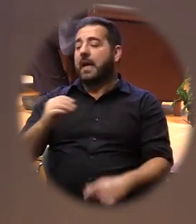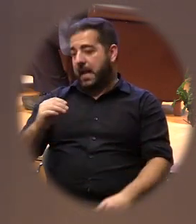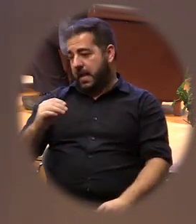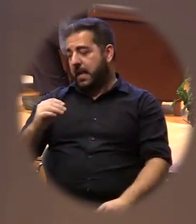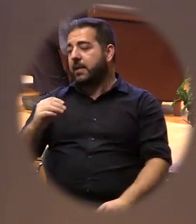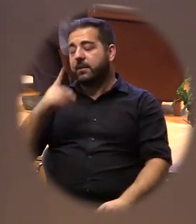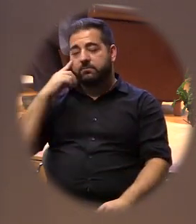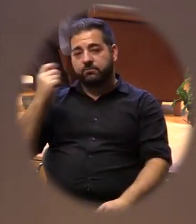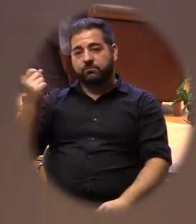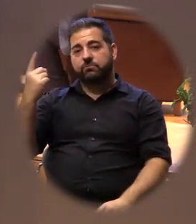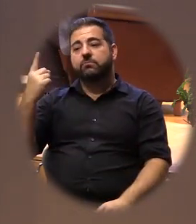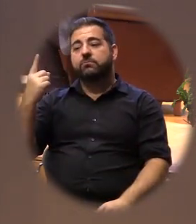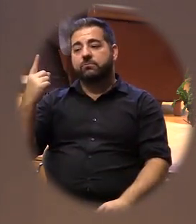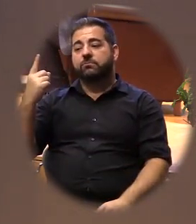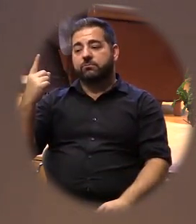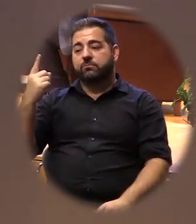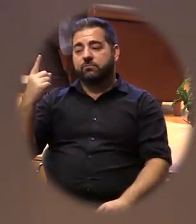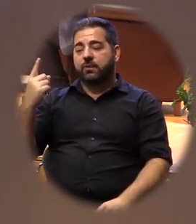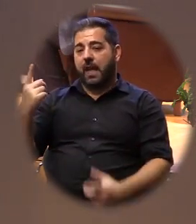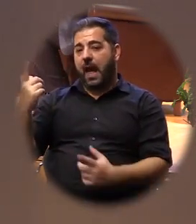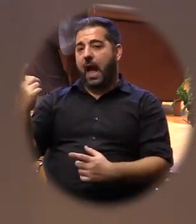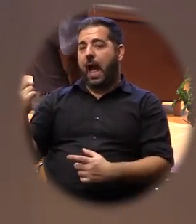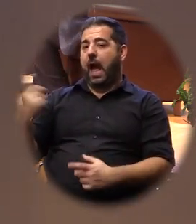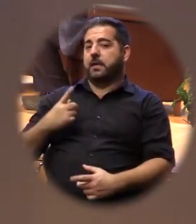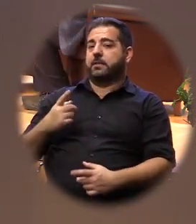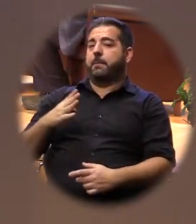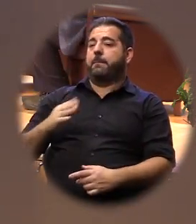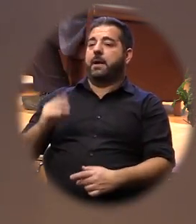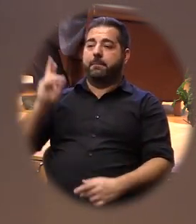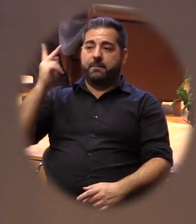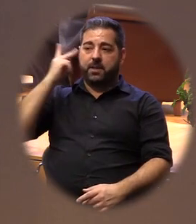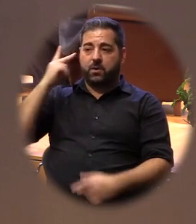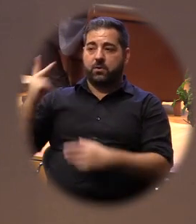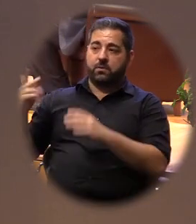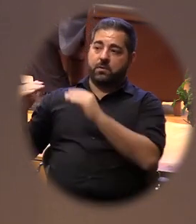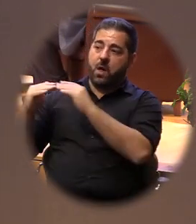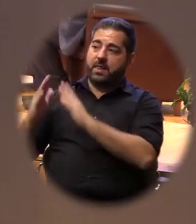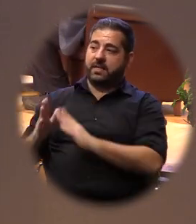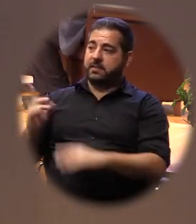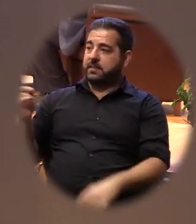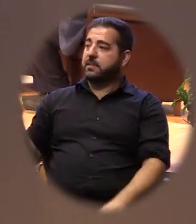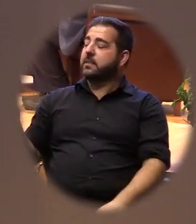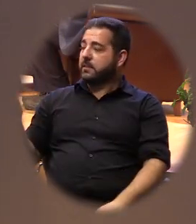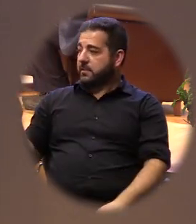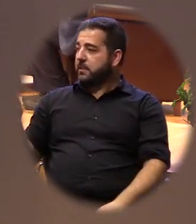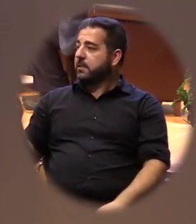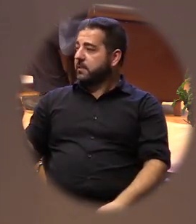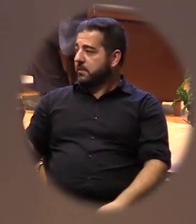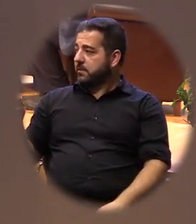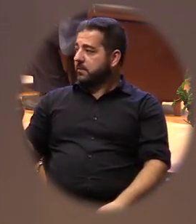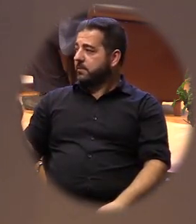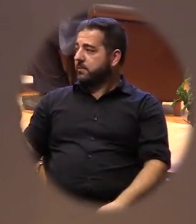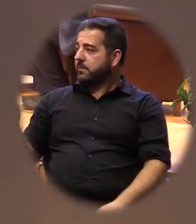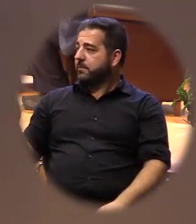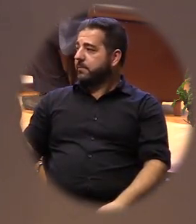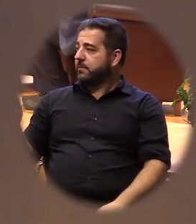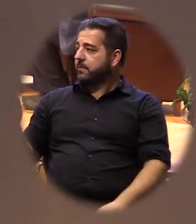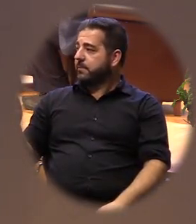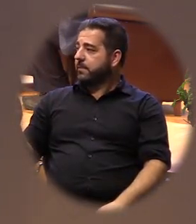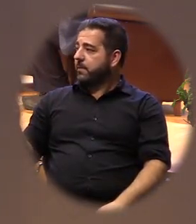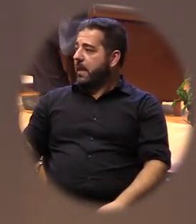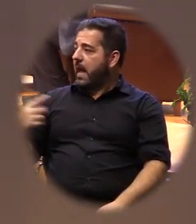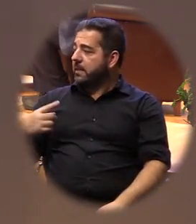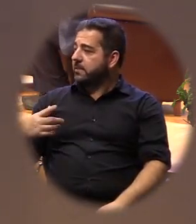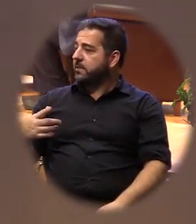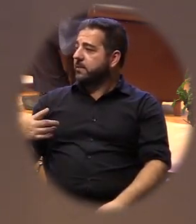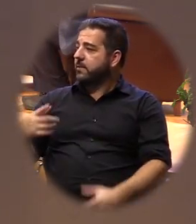to understand began to get asked by my political colleagues uh what you know